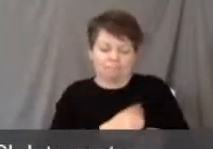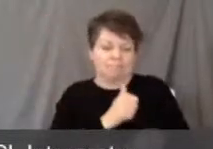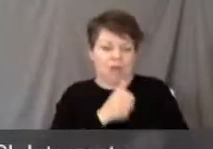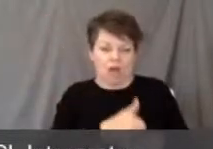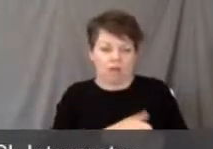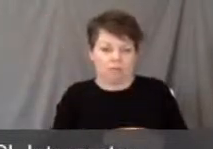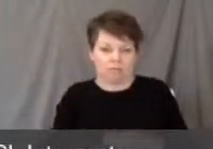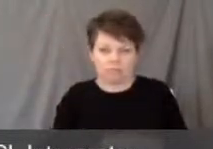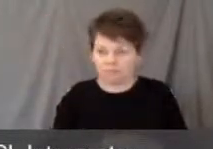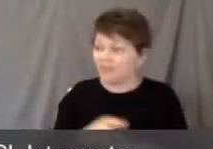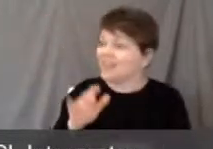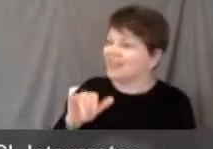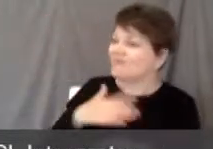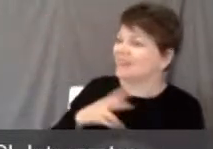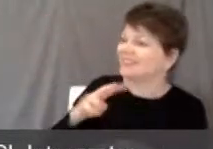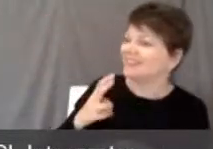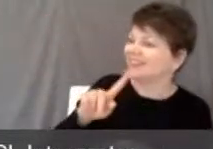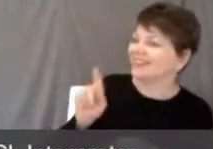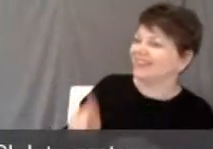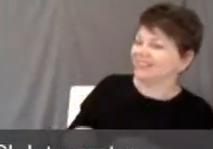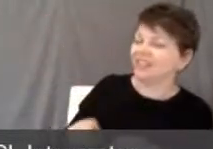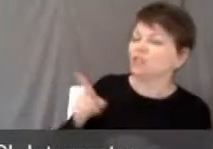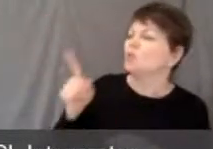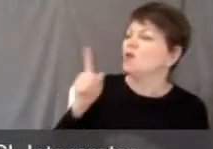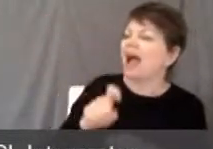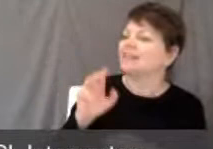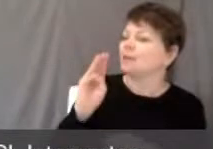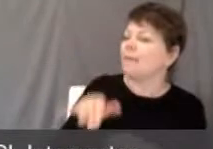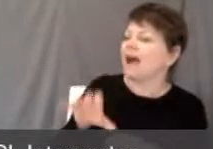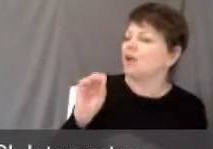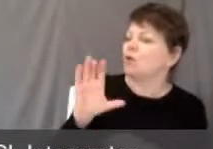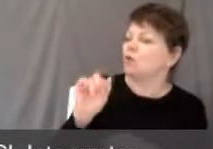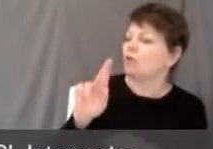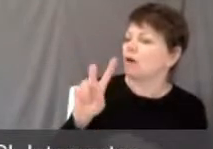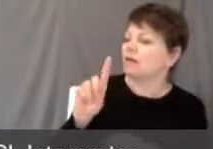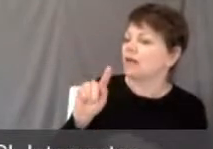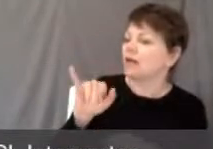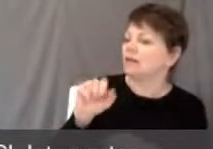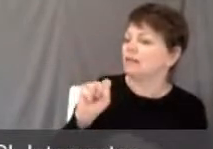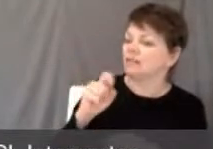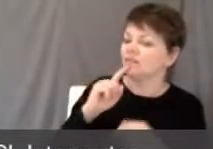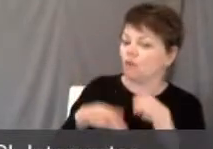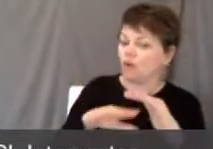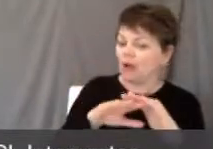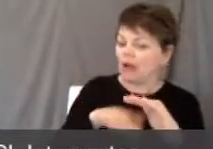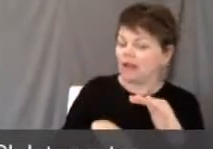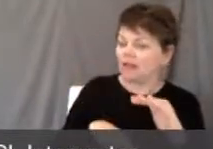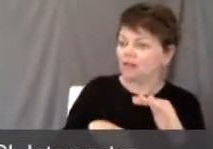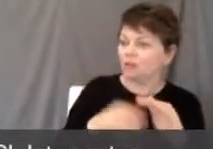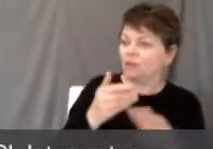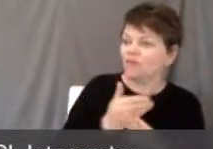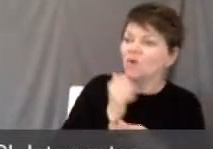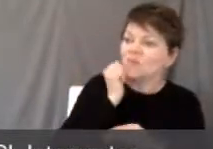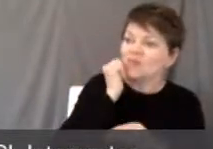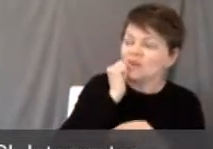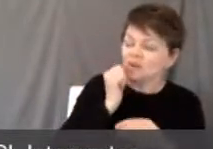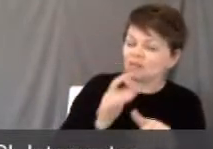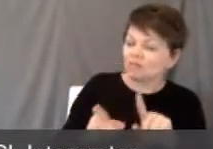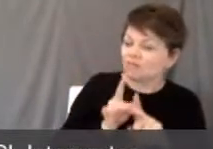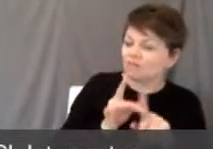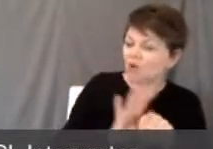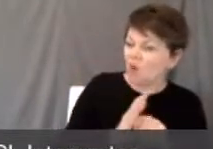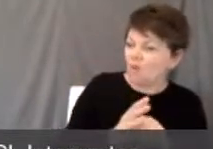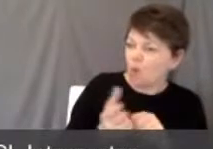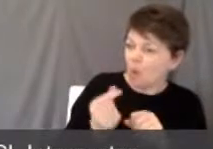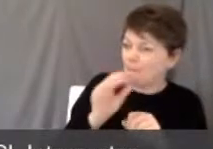the other question, was what are the rates of myocarditis in younger children, the pre-adolescents who get COVID? Yeah, and I don't know the exact